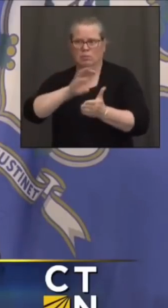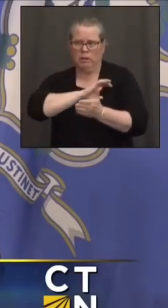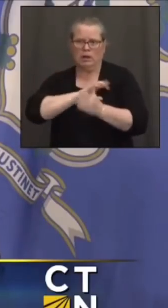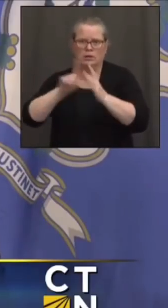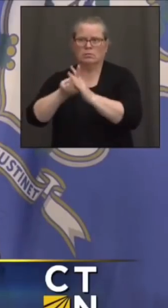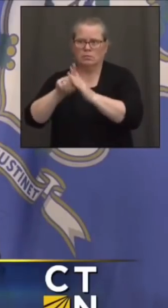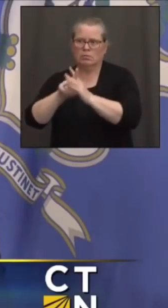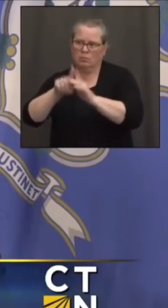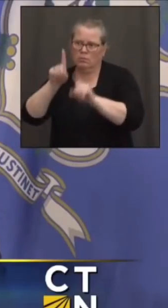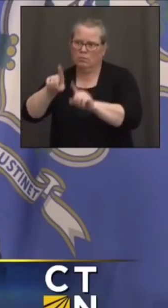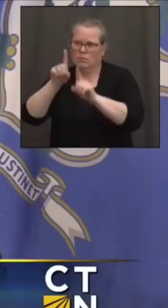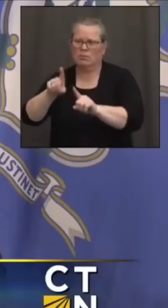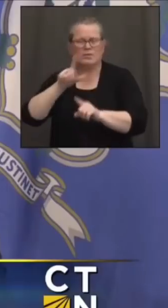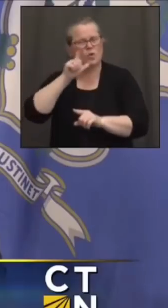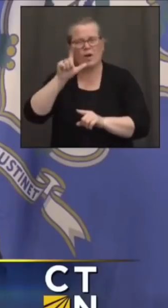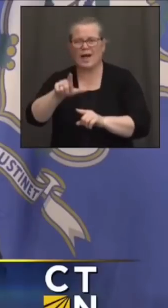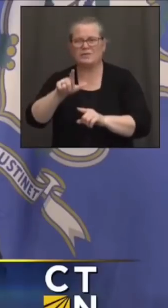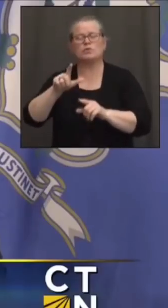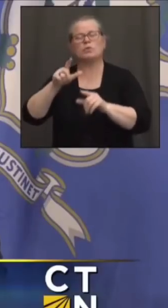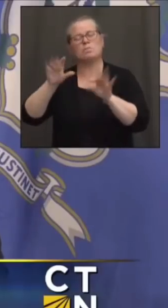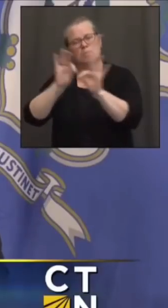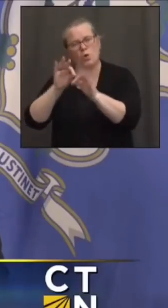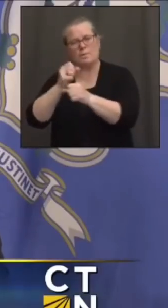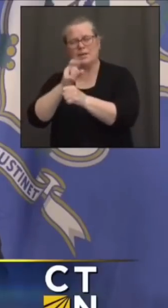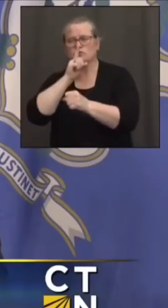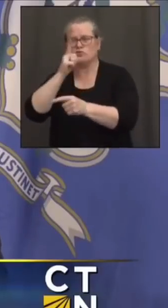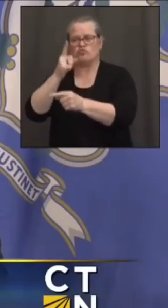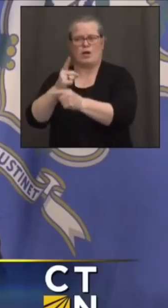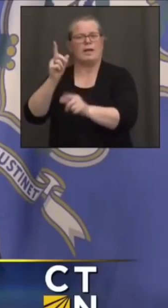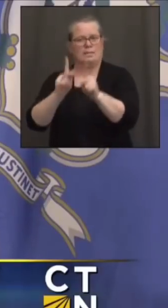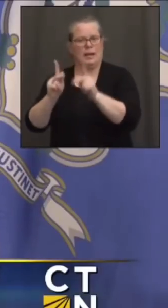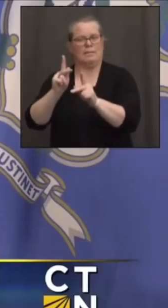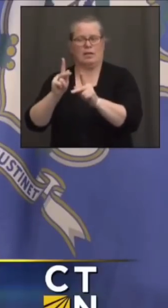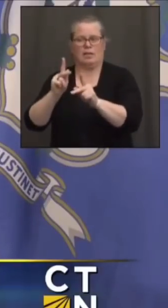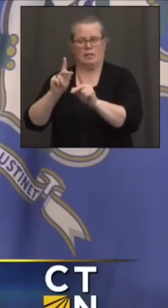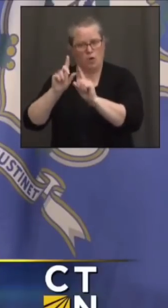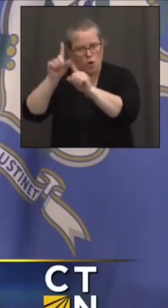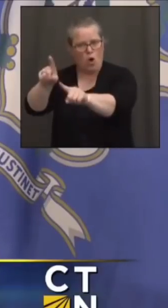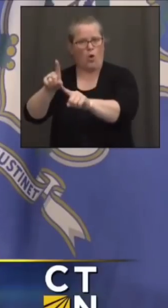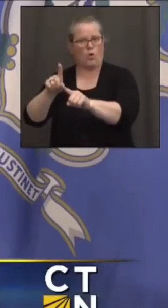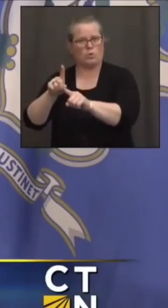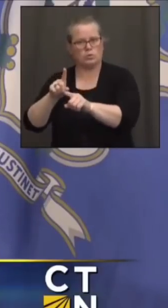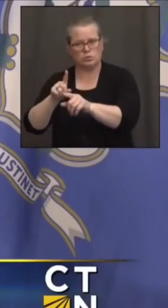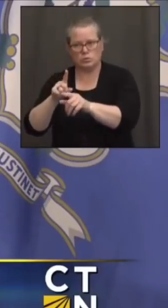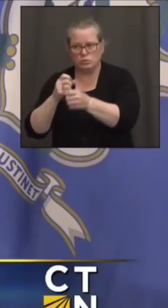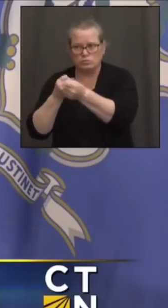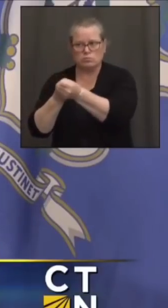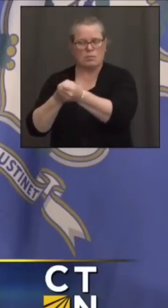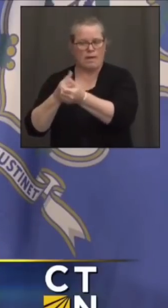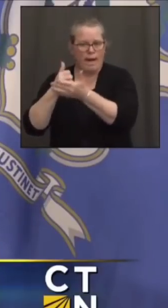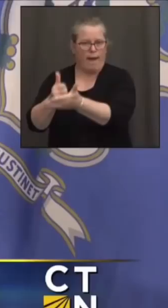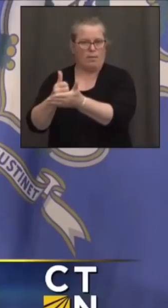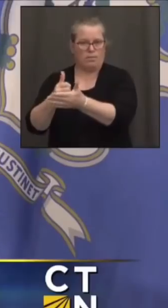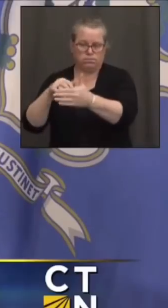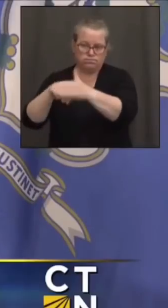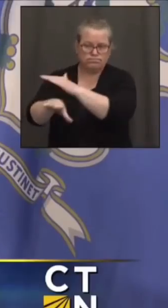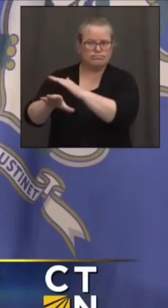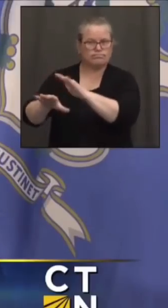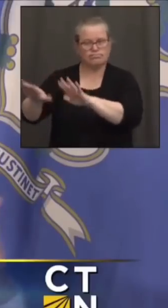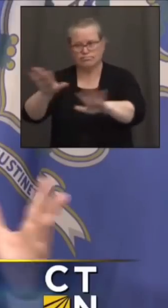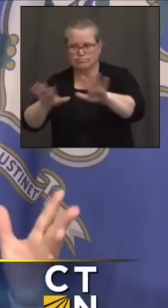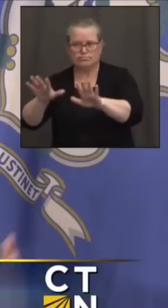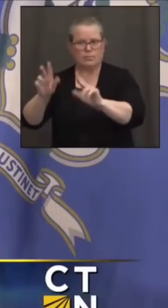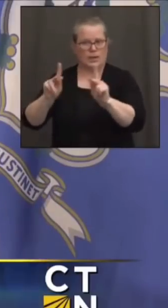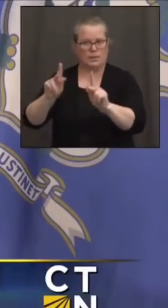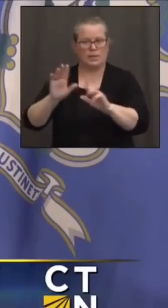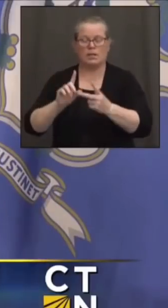we respond accordingly. I think that's very important. We're working on that. Secondly, I'm doing my very best to make